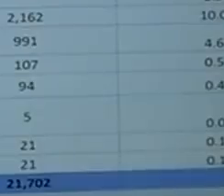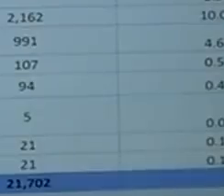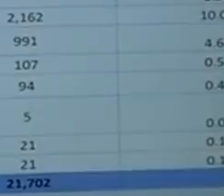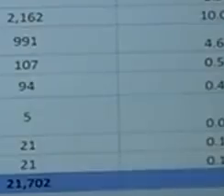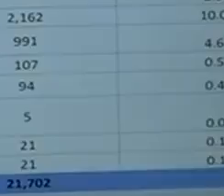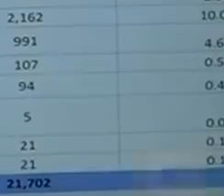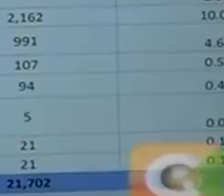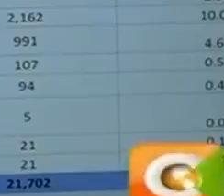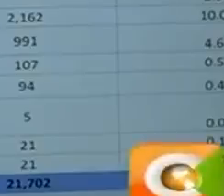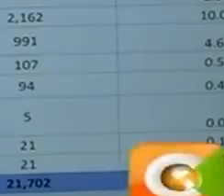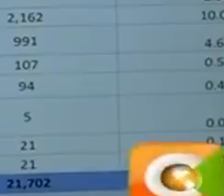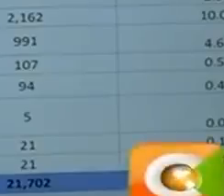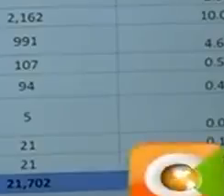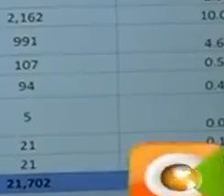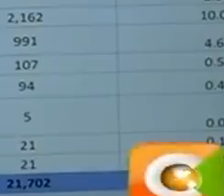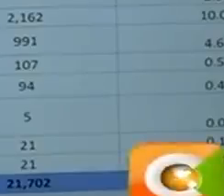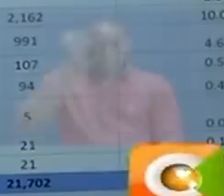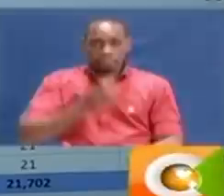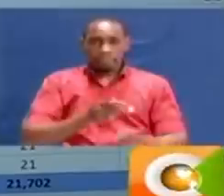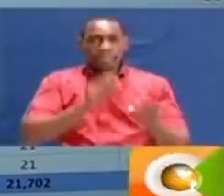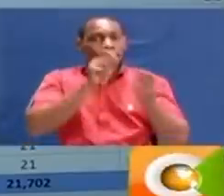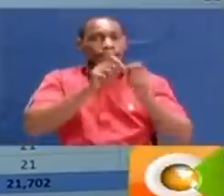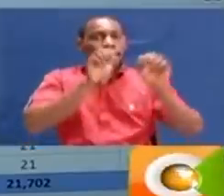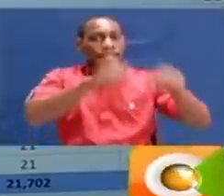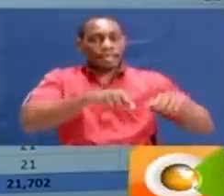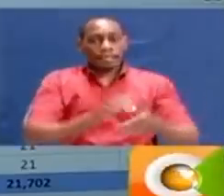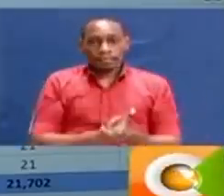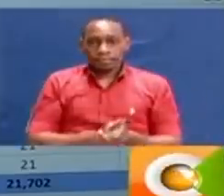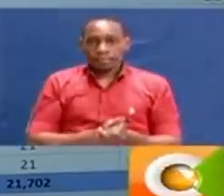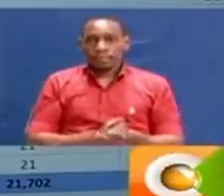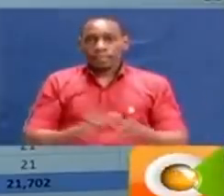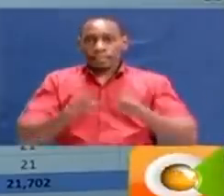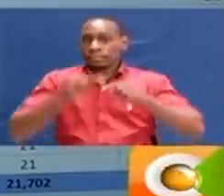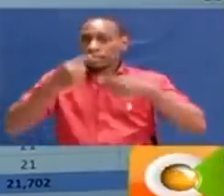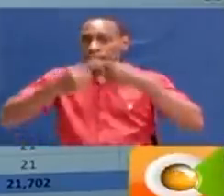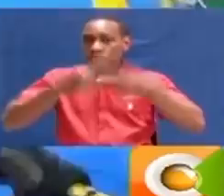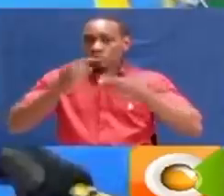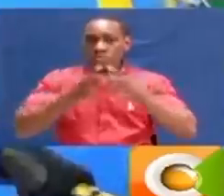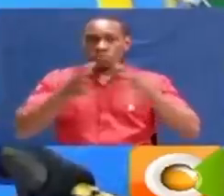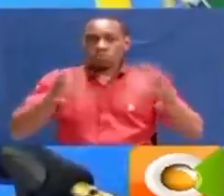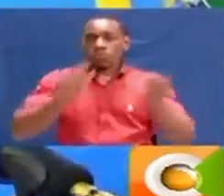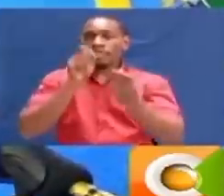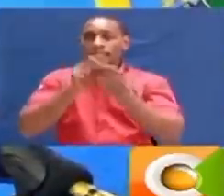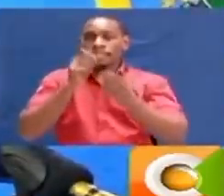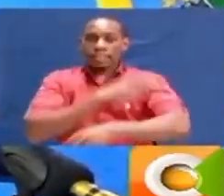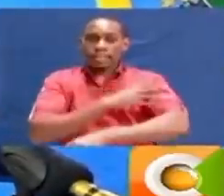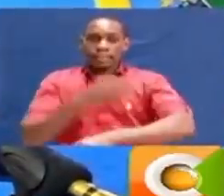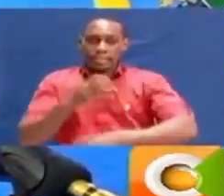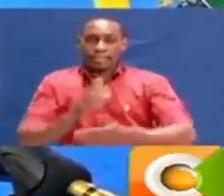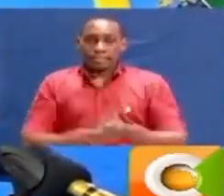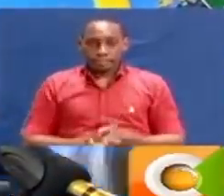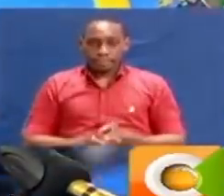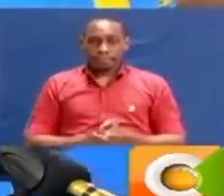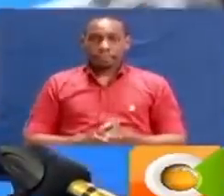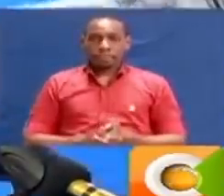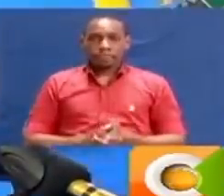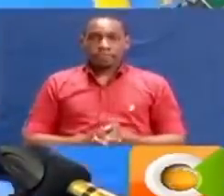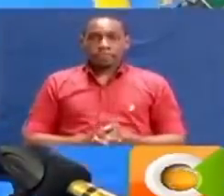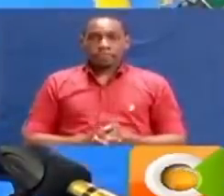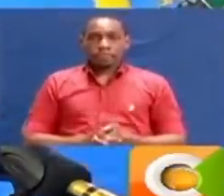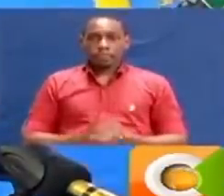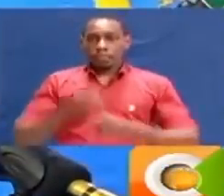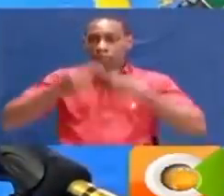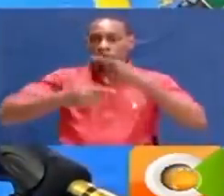we will continue to expand our testing capacity. Our ongoing activities include